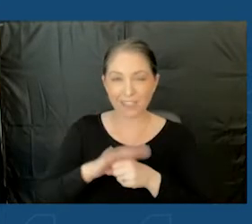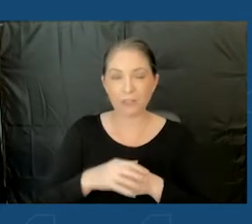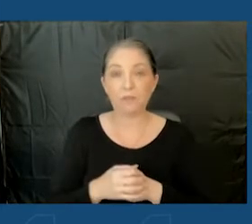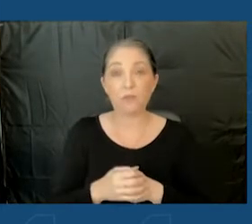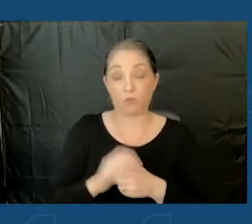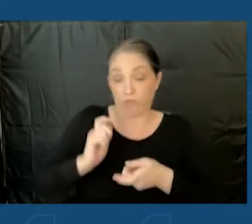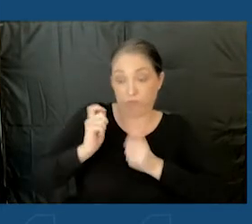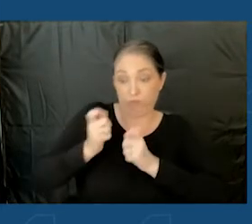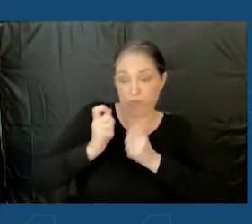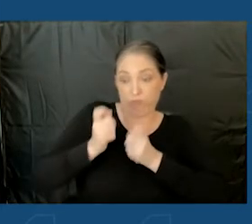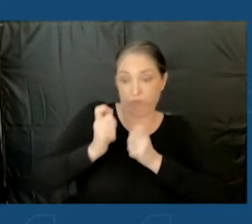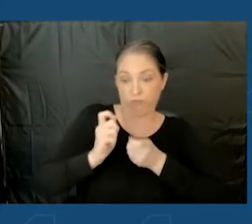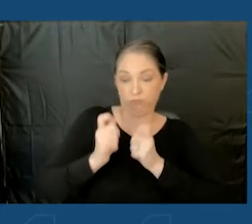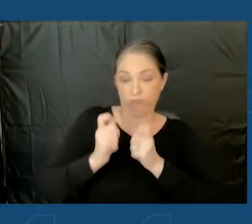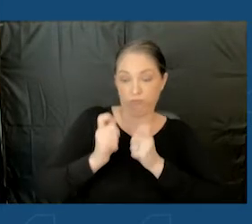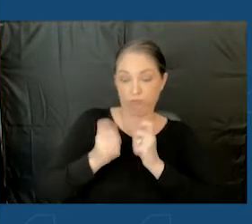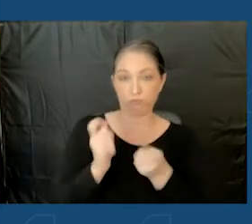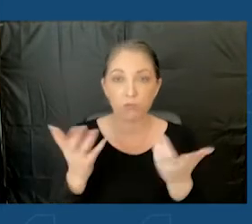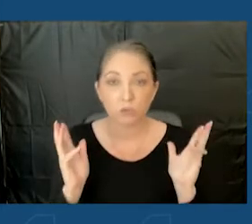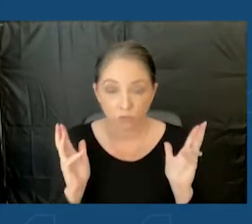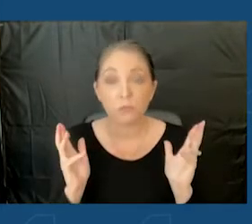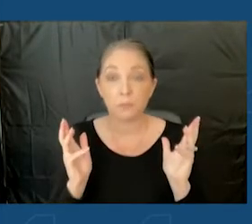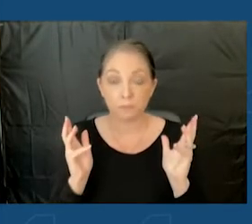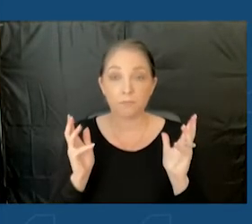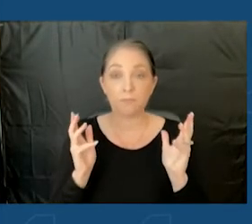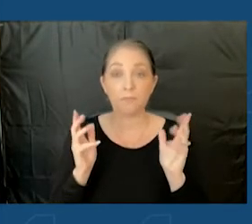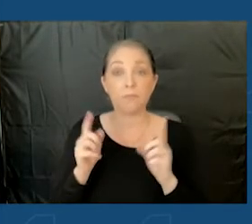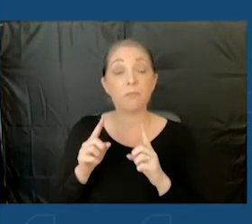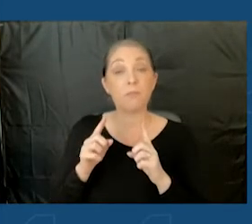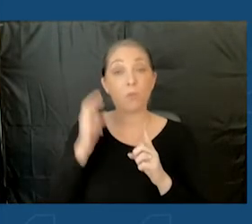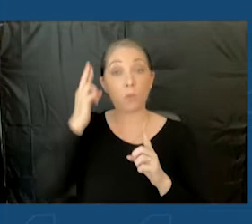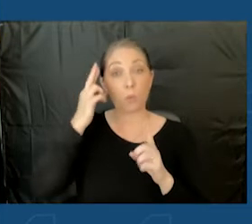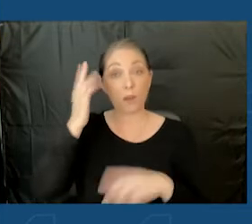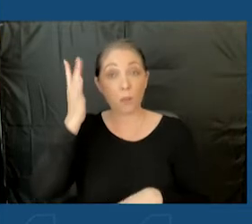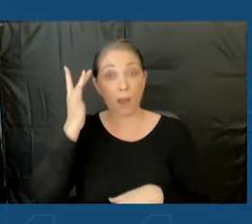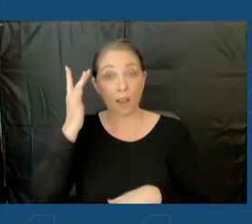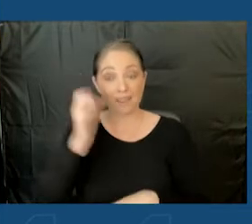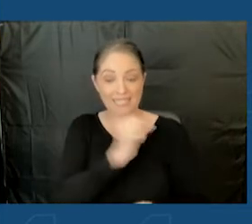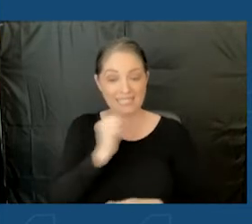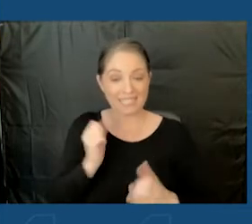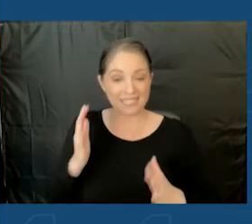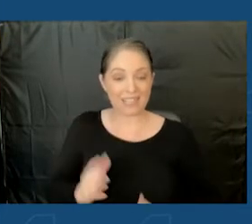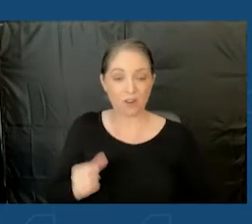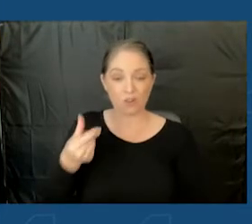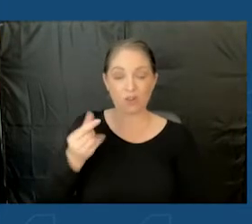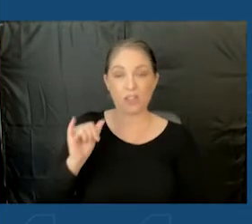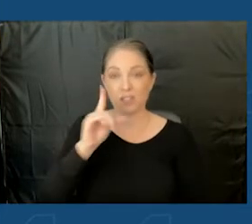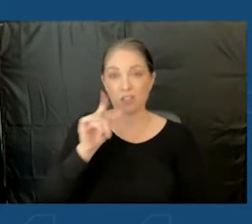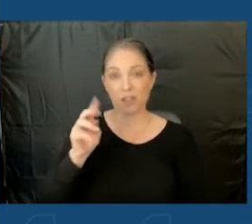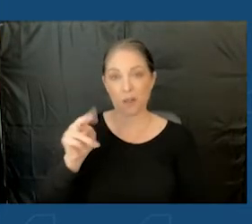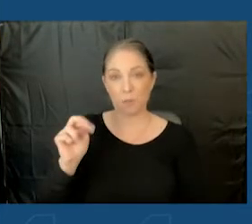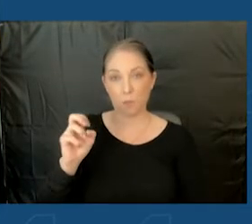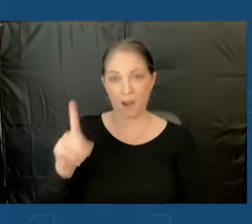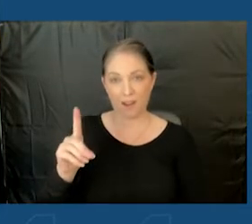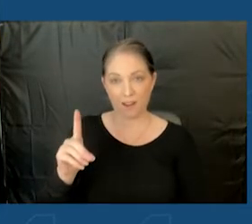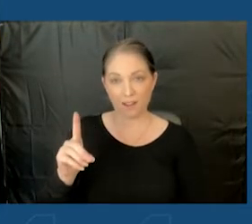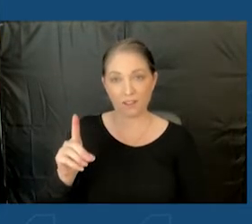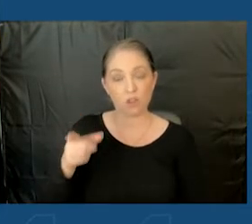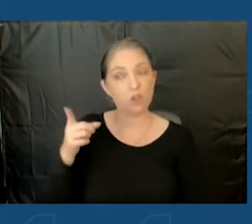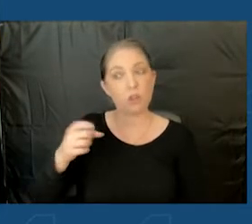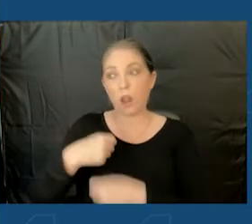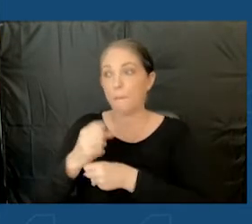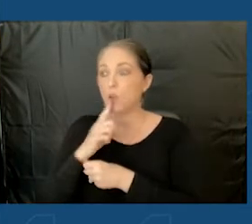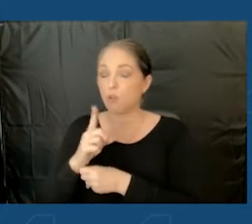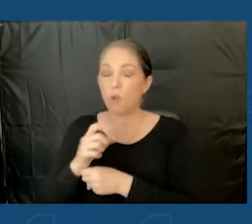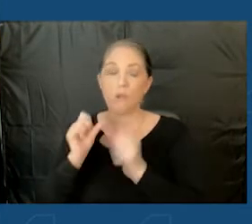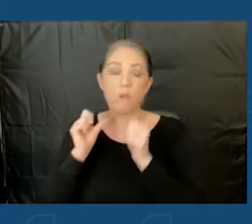changes, and also the reason we could do that, again, Senator Gillibrand. She made sure, constantly communicating with us,